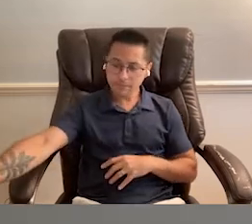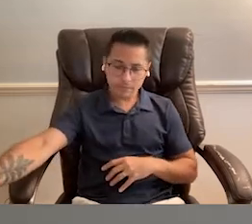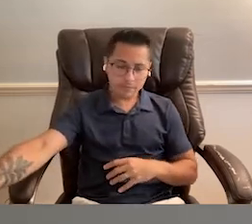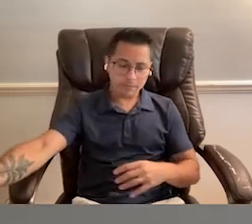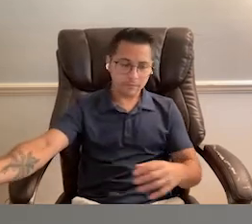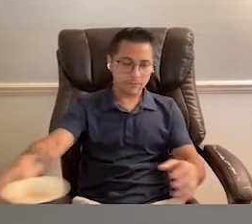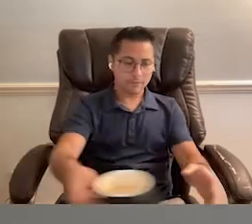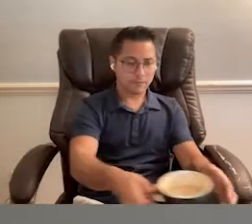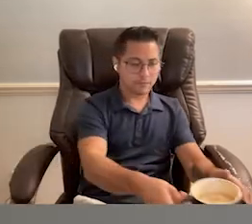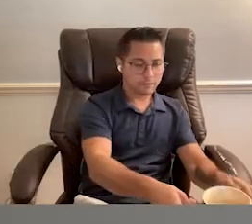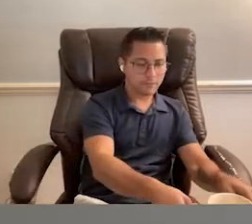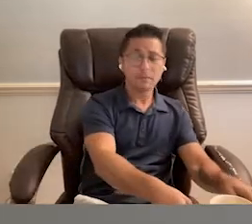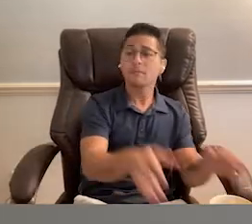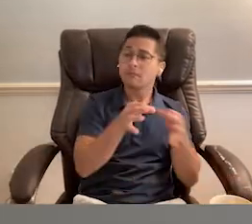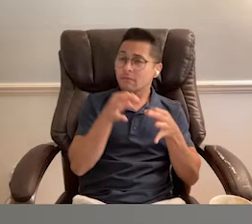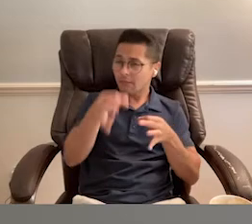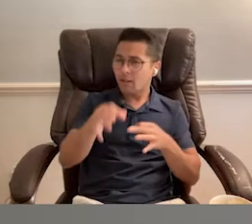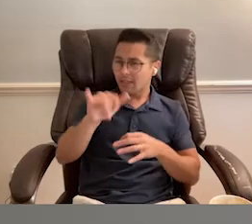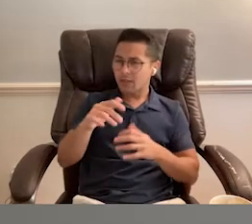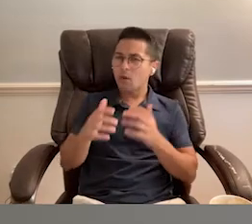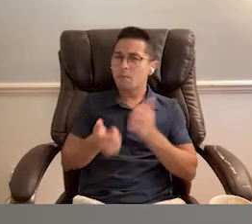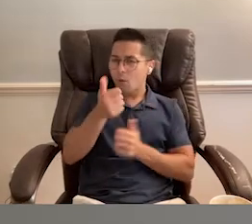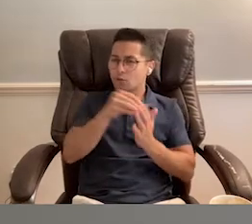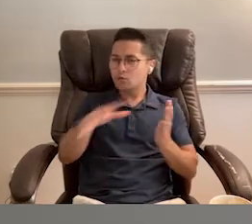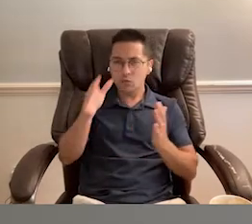deferment is probably what most students on access will do.